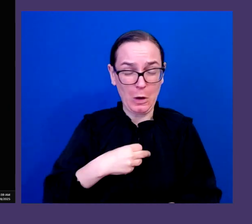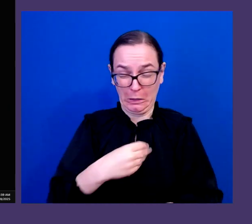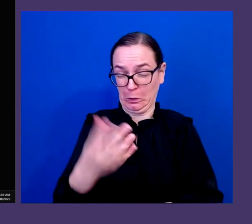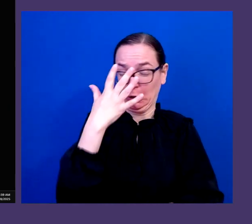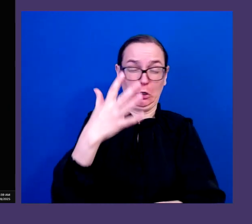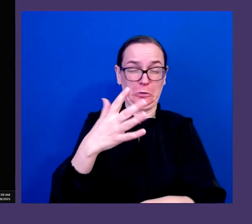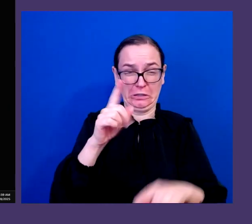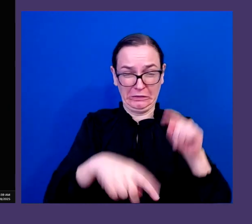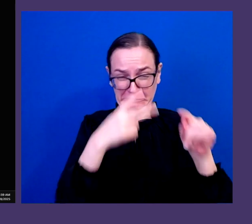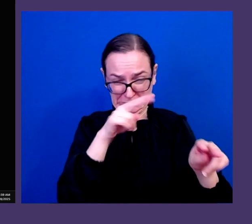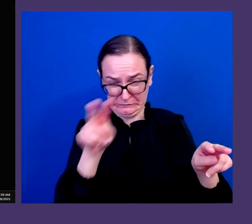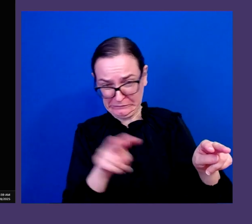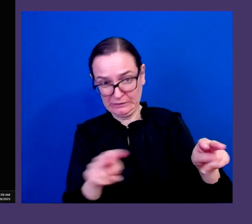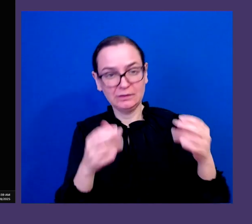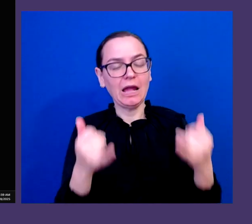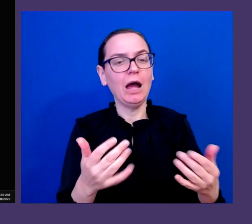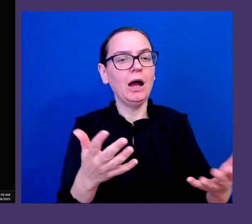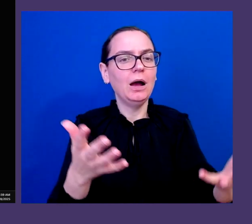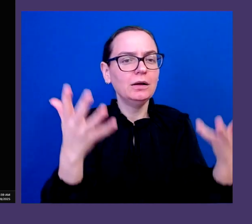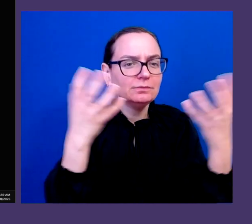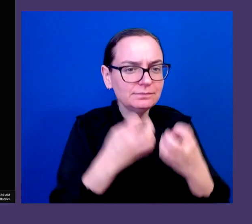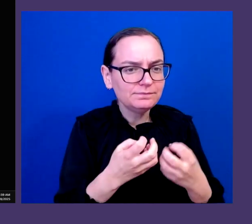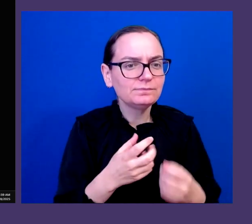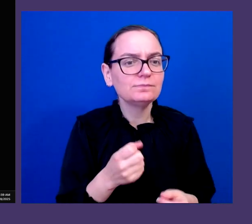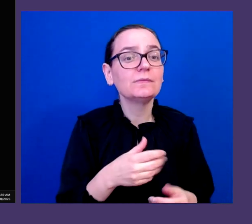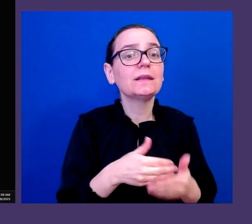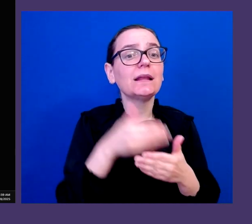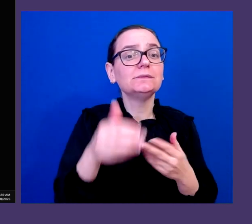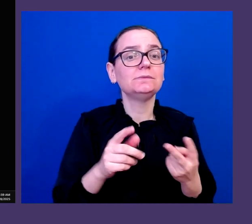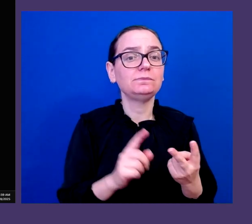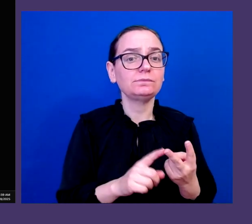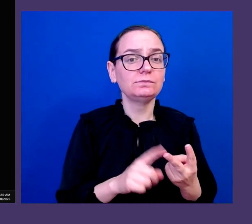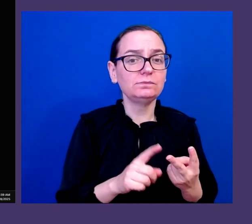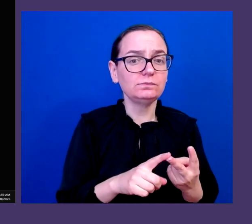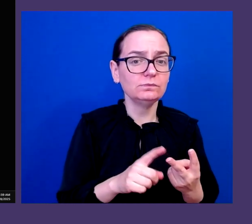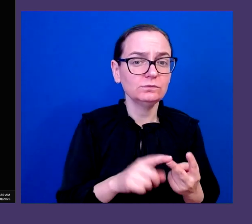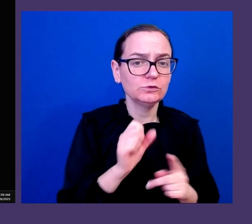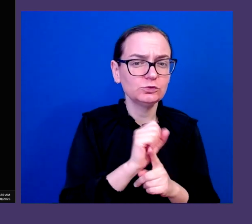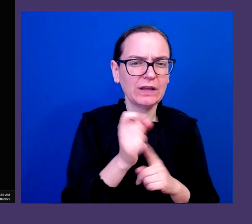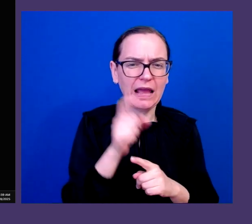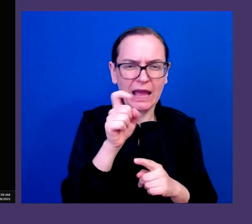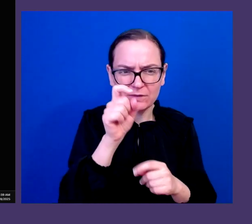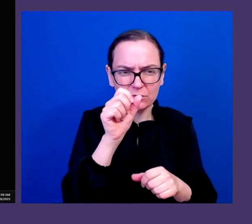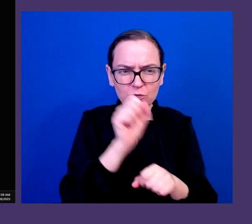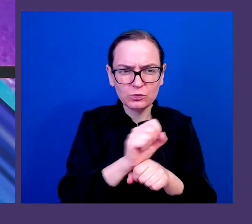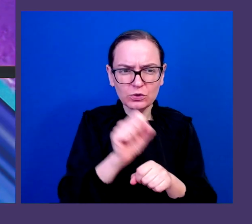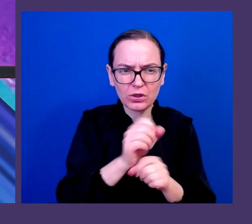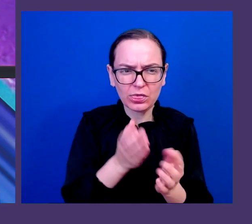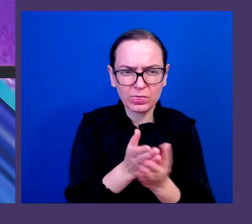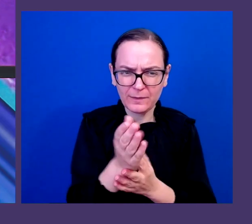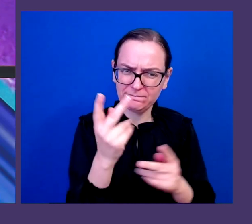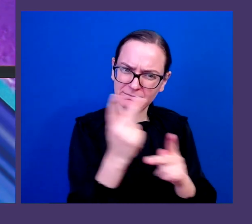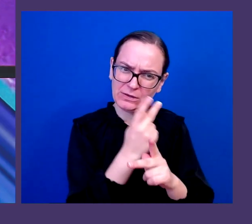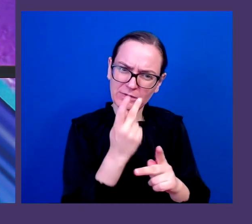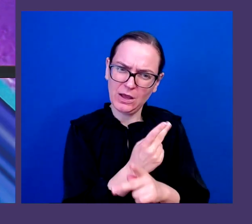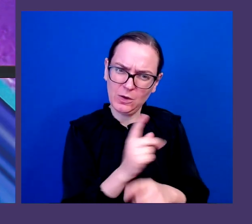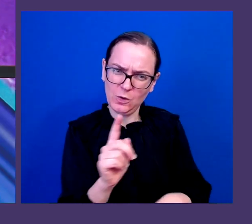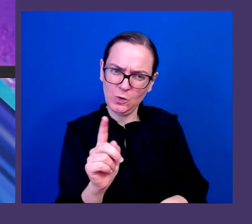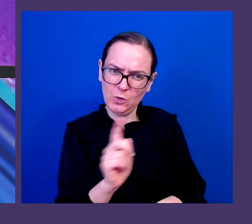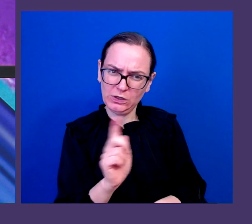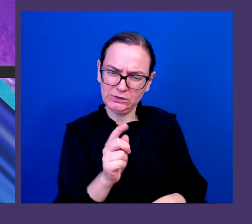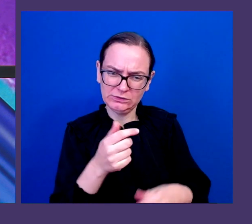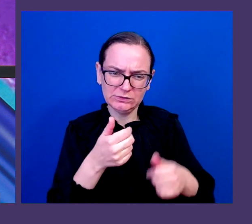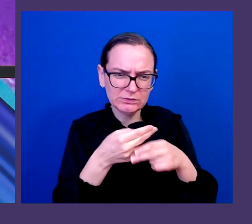here, the other scenario that I have to kind of work through is figuring Opening out Word. which slide or which